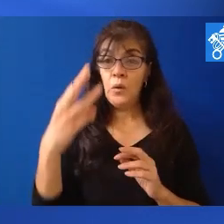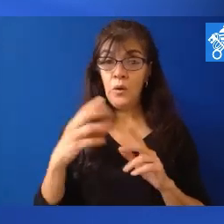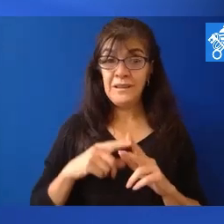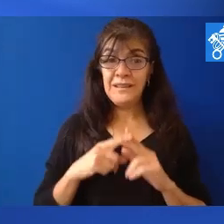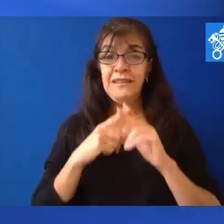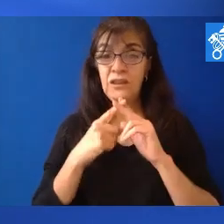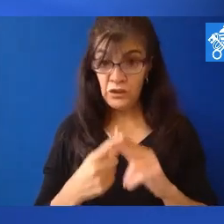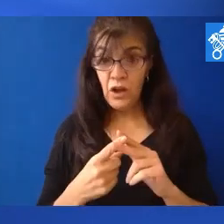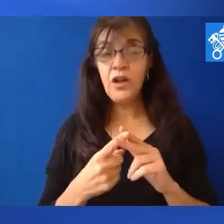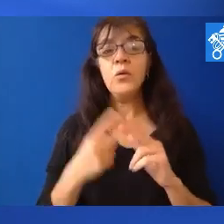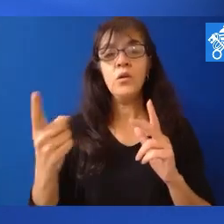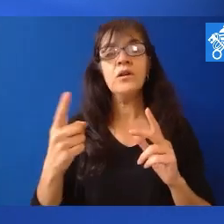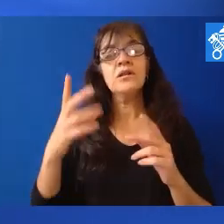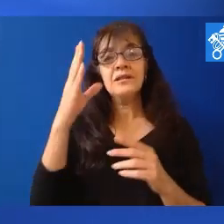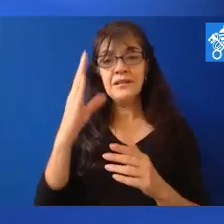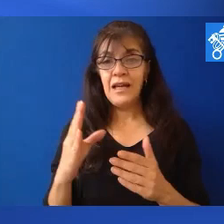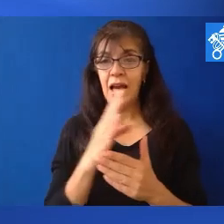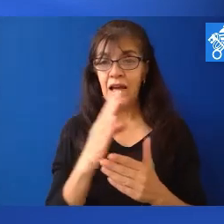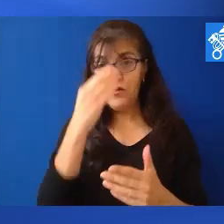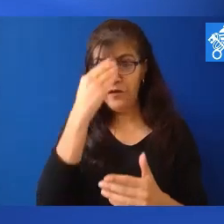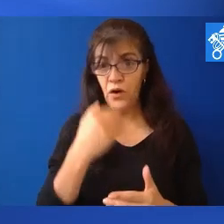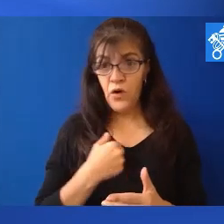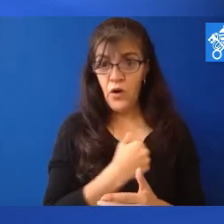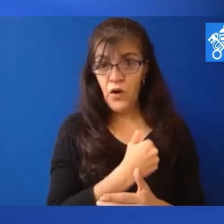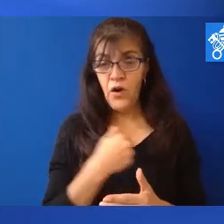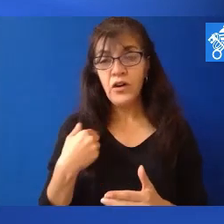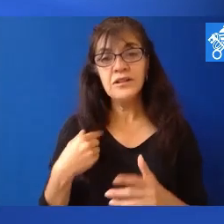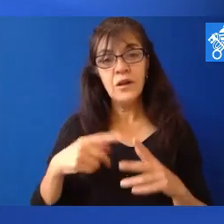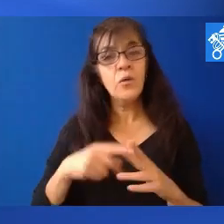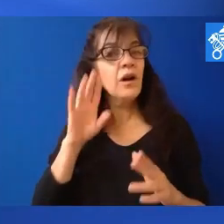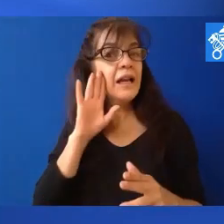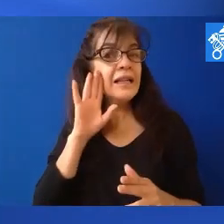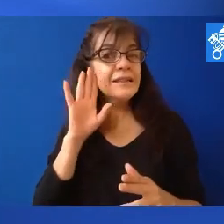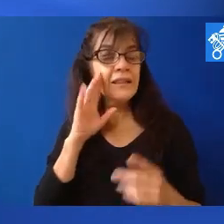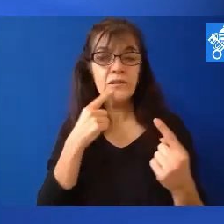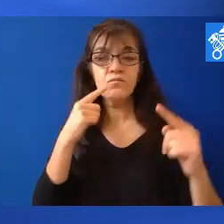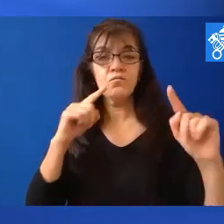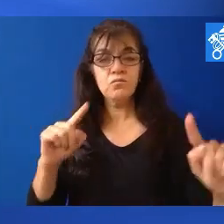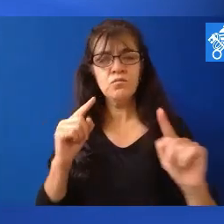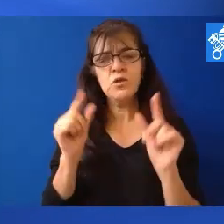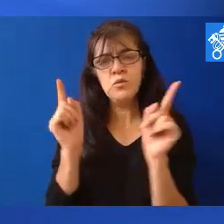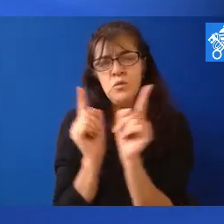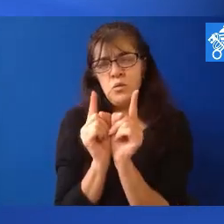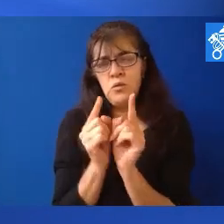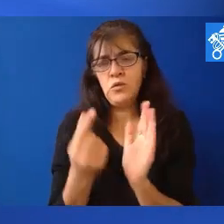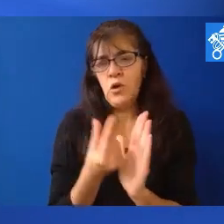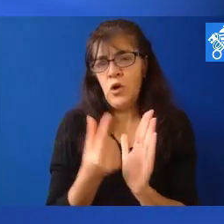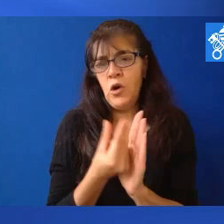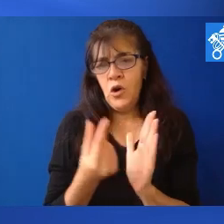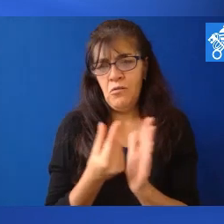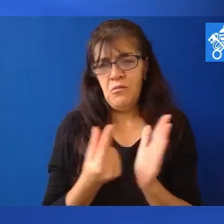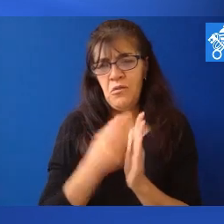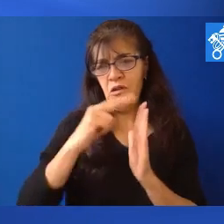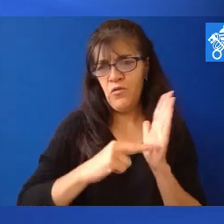the general audience starts, Pope Francis will start with the sign of the cross, and then we'll listen to the proclamation of a short